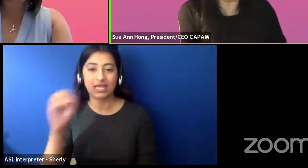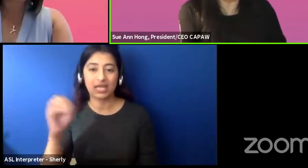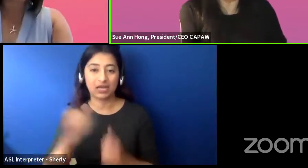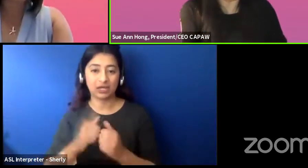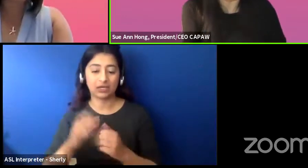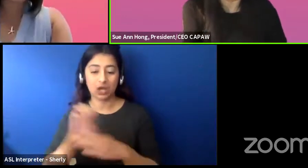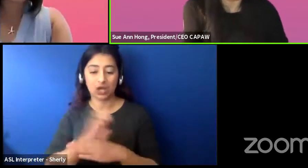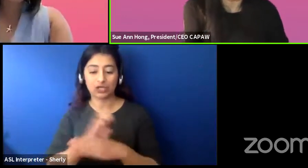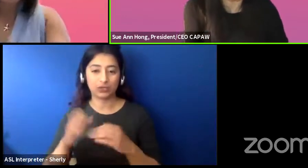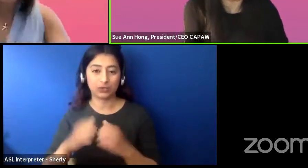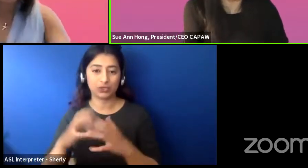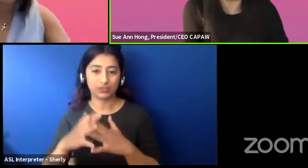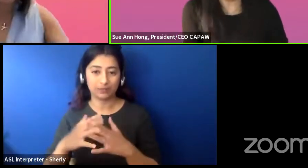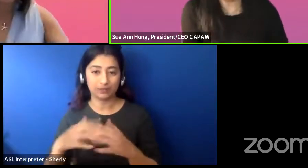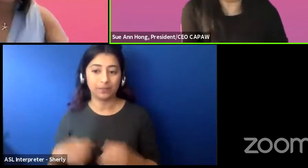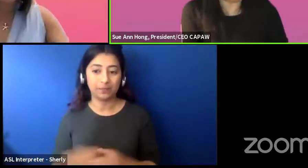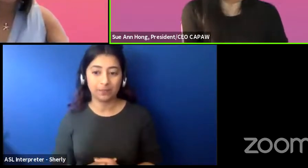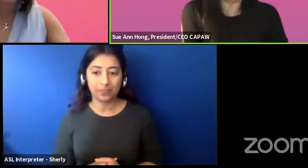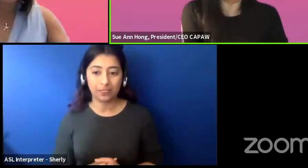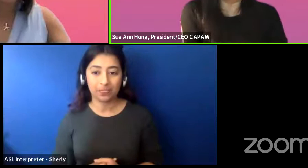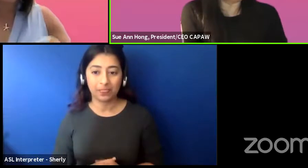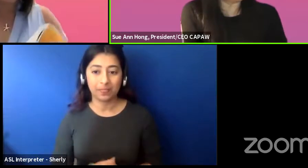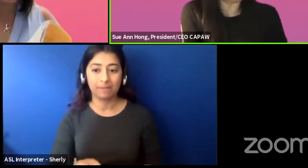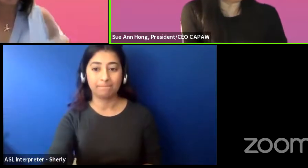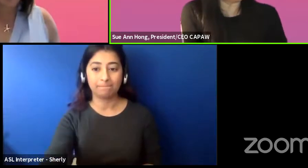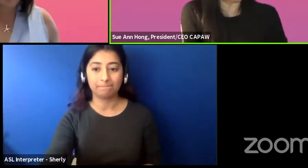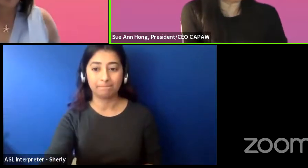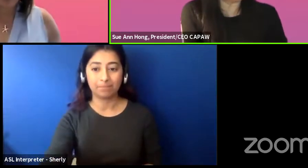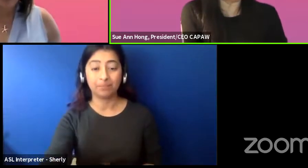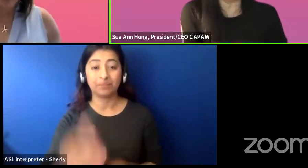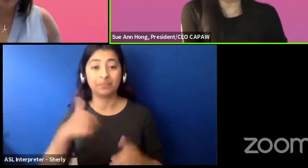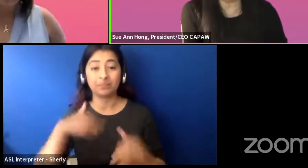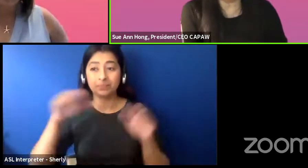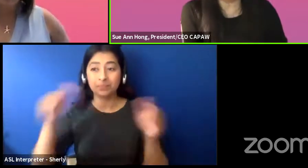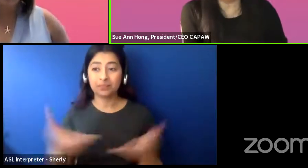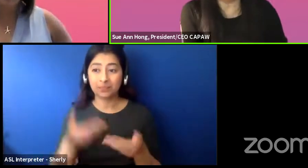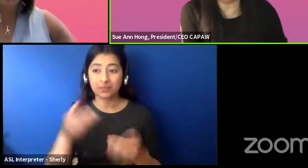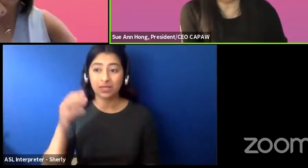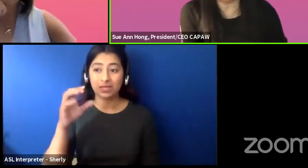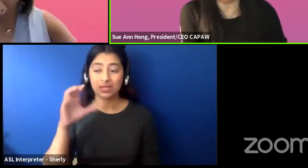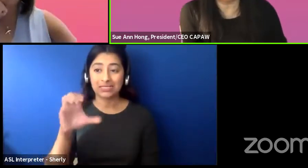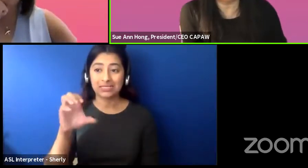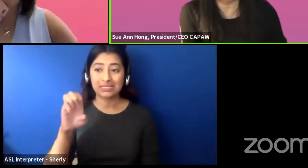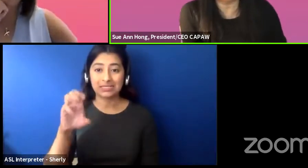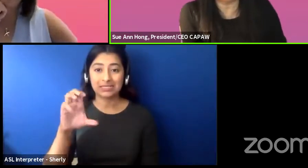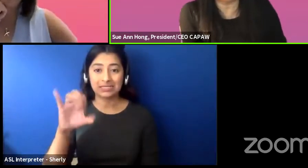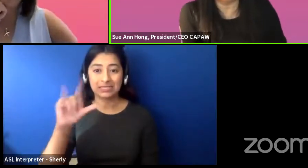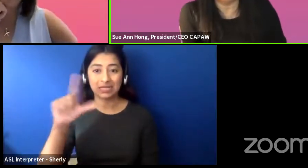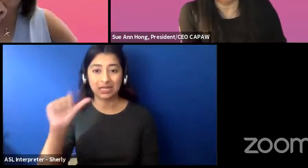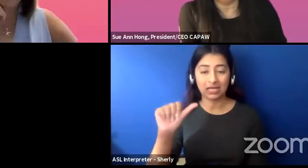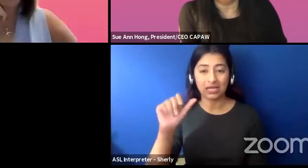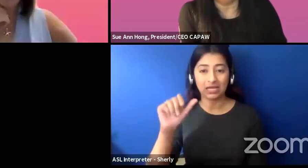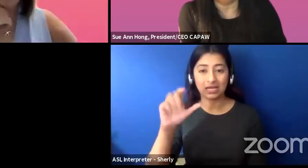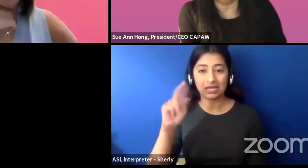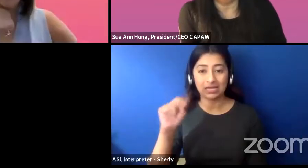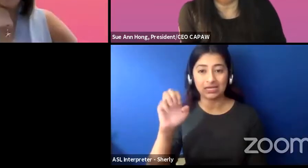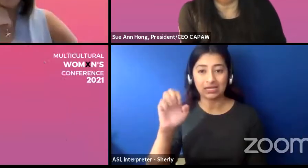Karen. And I would also like to introduce Ms. Cecilia Nelson, who, by the way, was